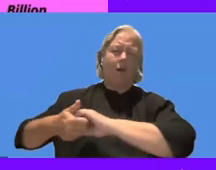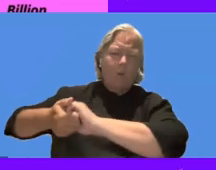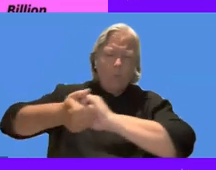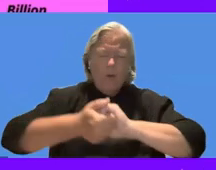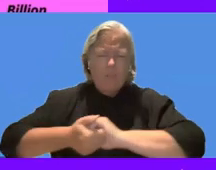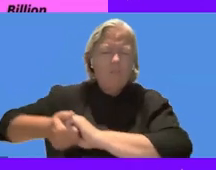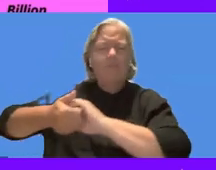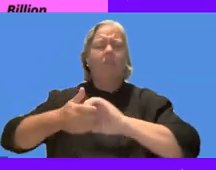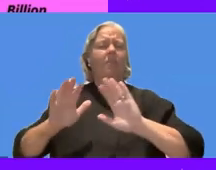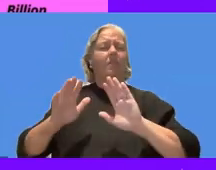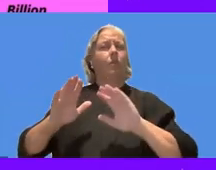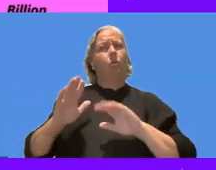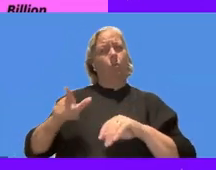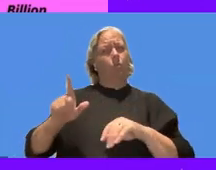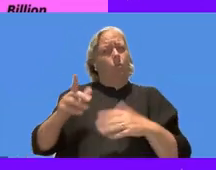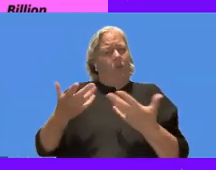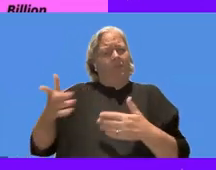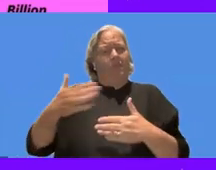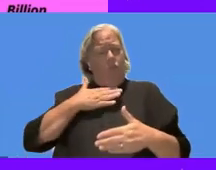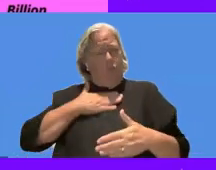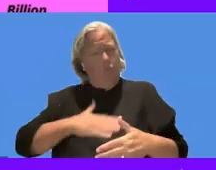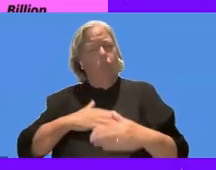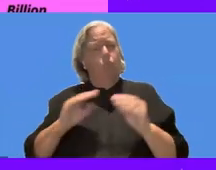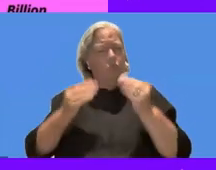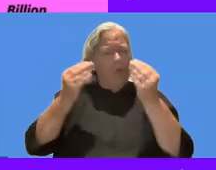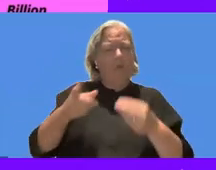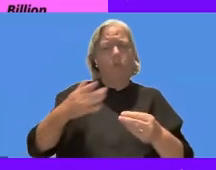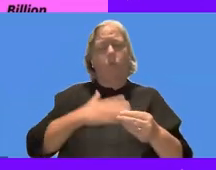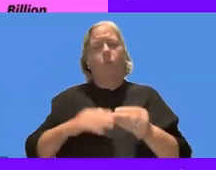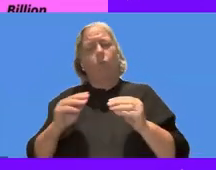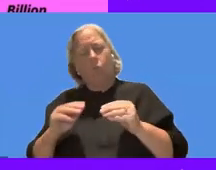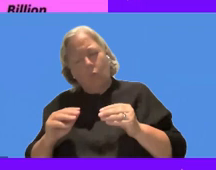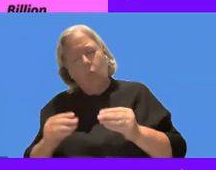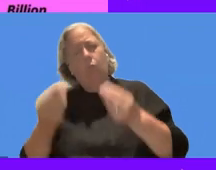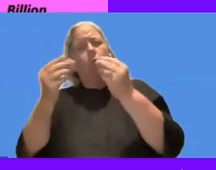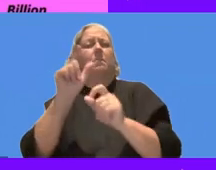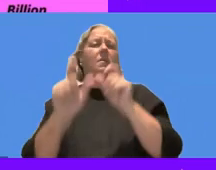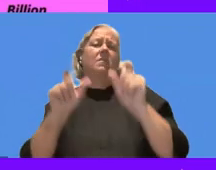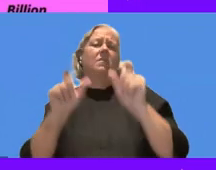young people want? What commitments do we, you know, want for young people? But actually, we as a